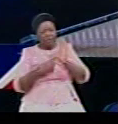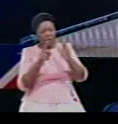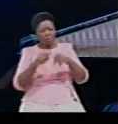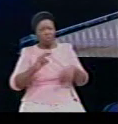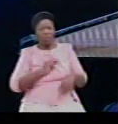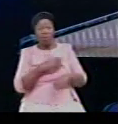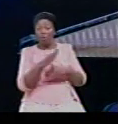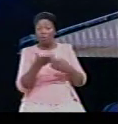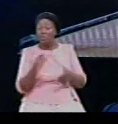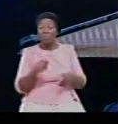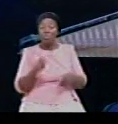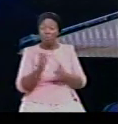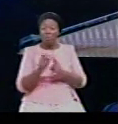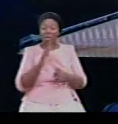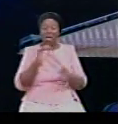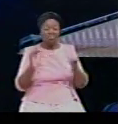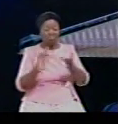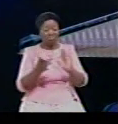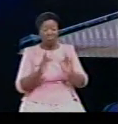Those things are there online.